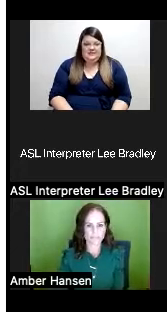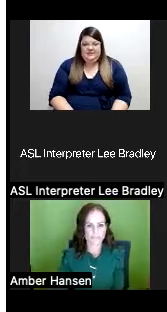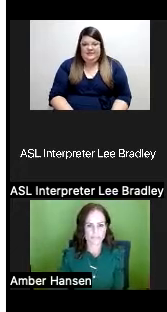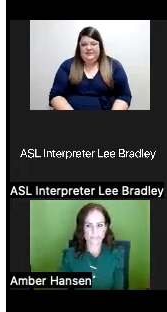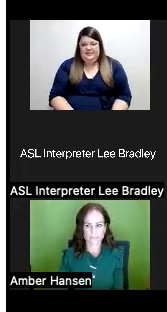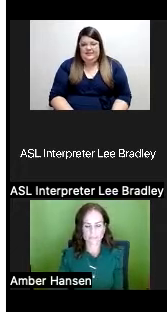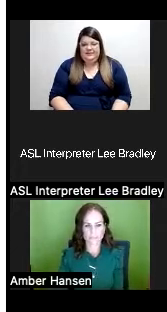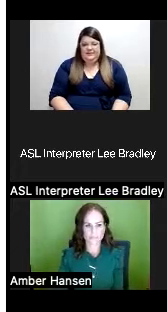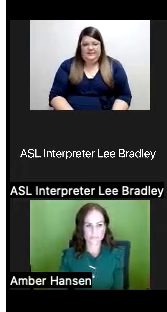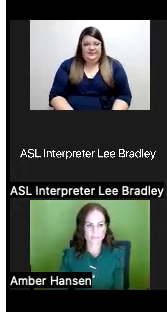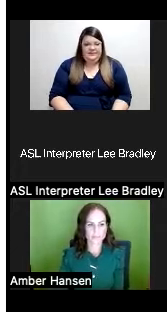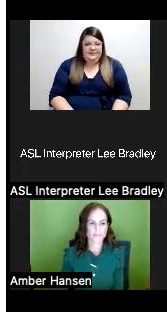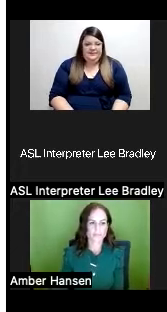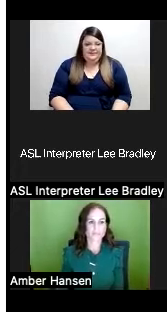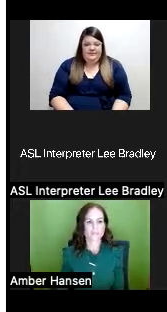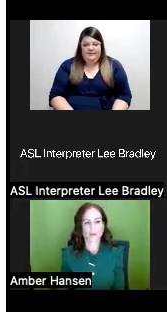please.